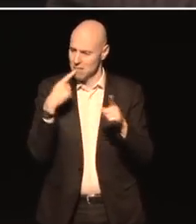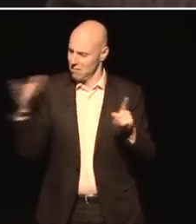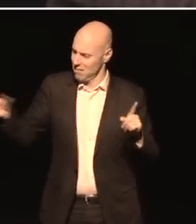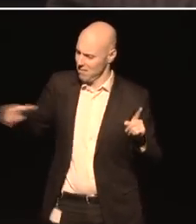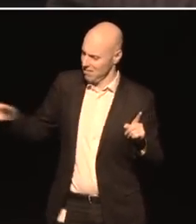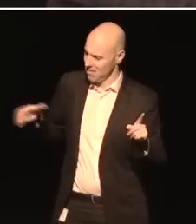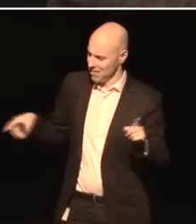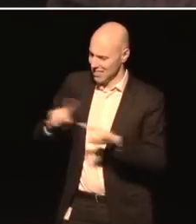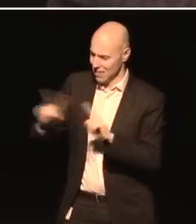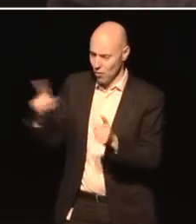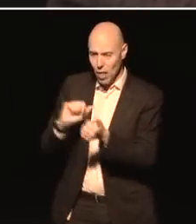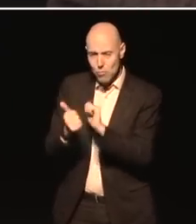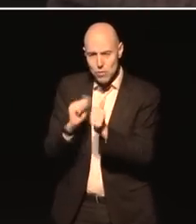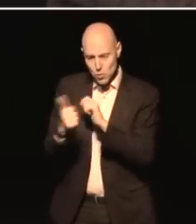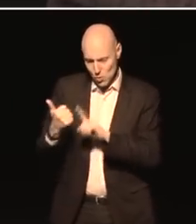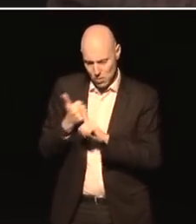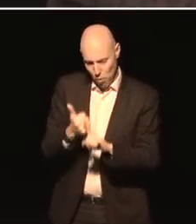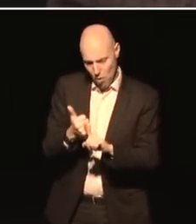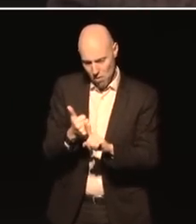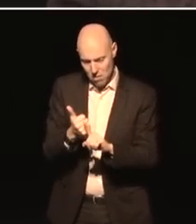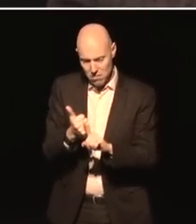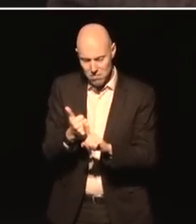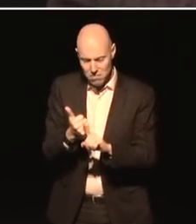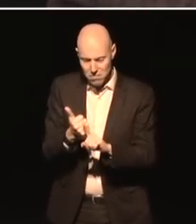cultural perspective to that traditional